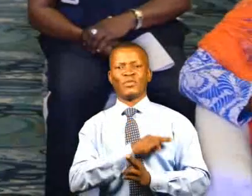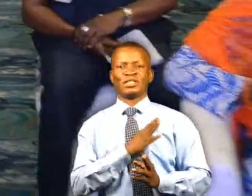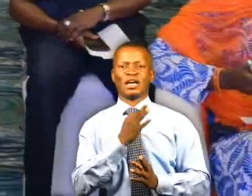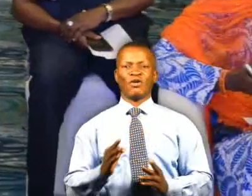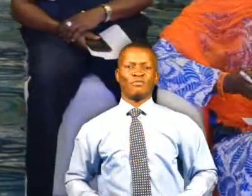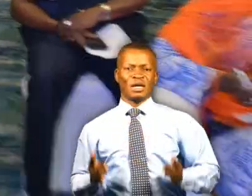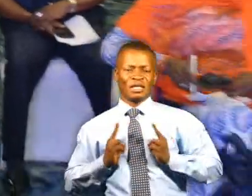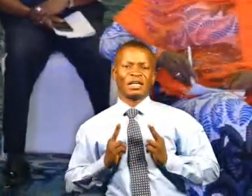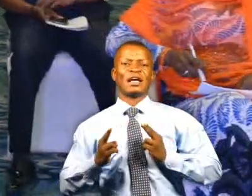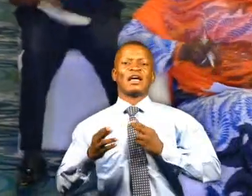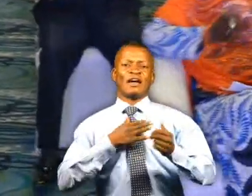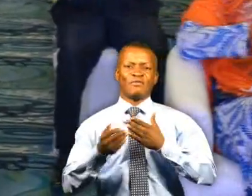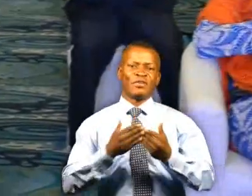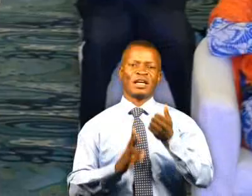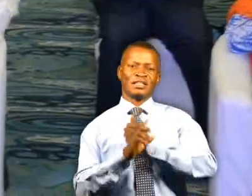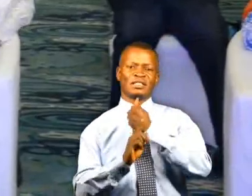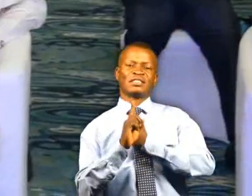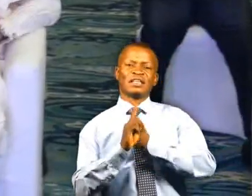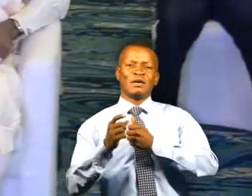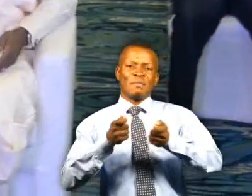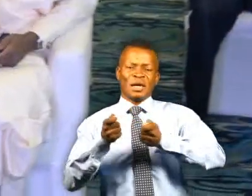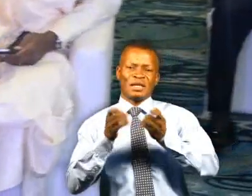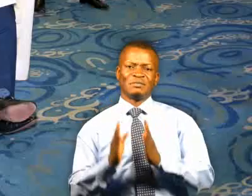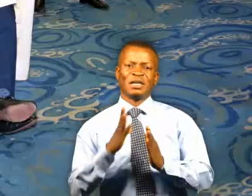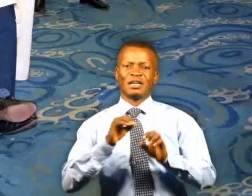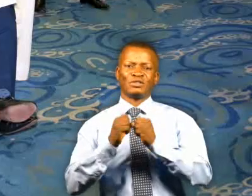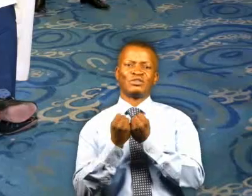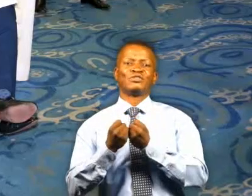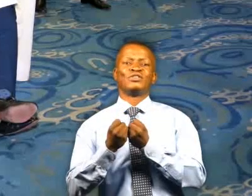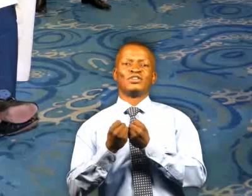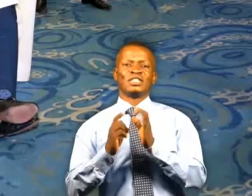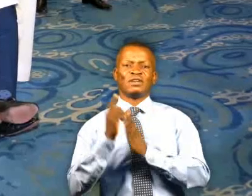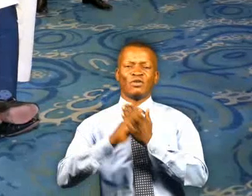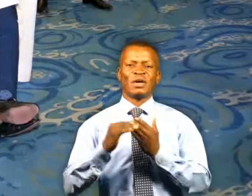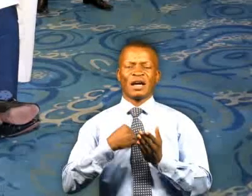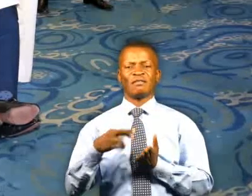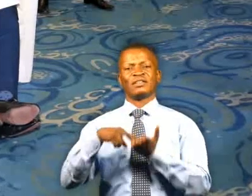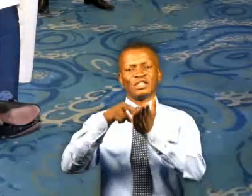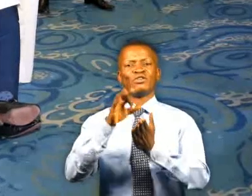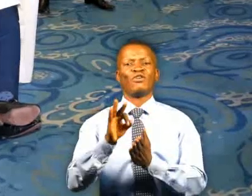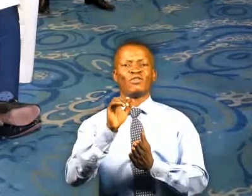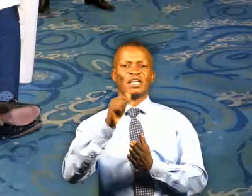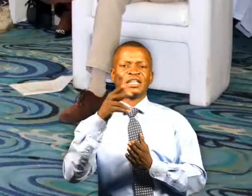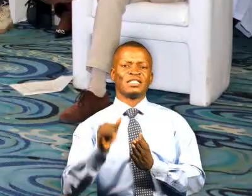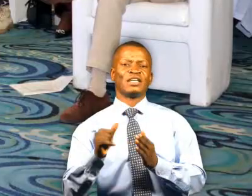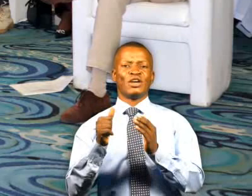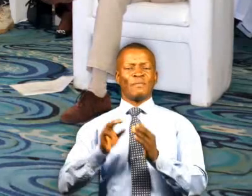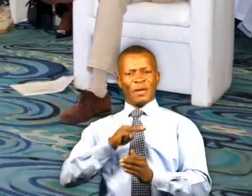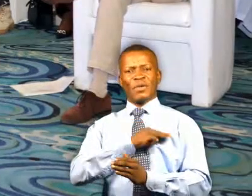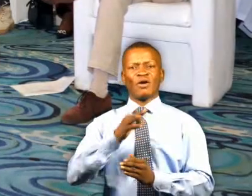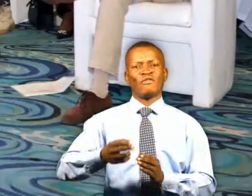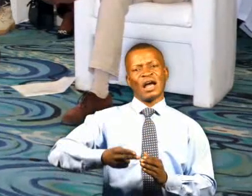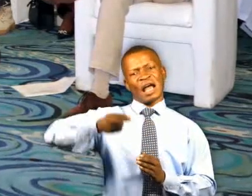of Humanitarian Affairs, Disaster Management and Social Development, heads and representatives of agencies, members